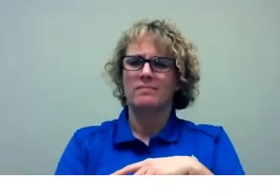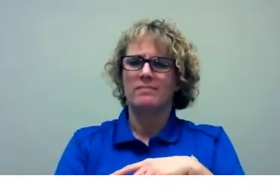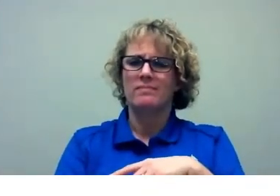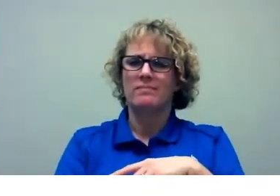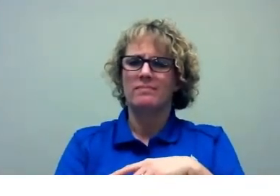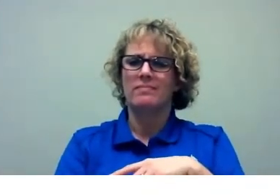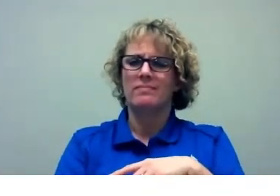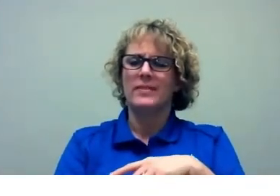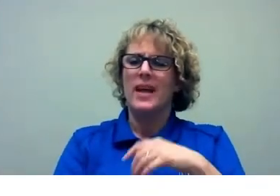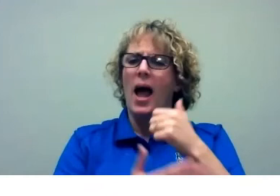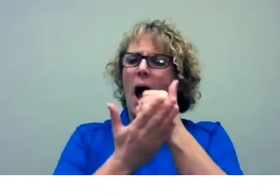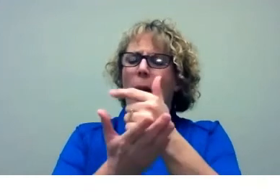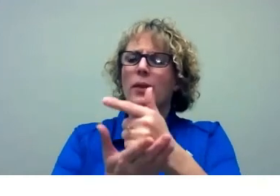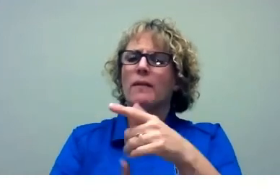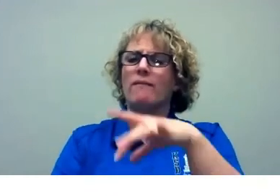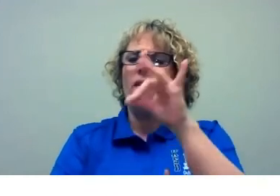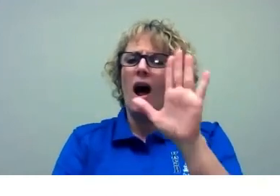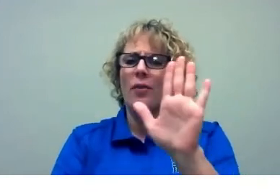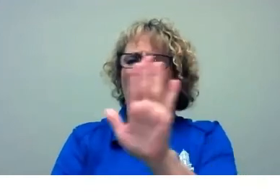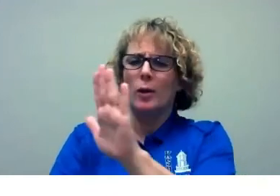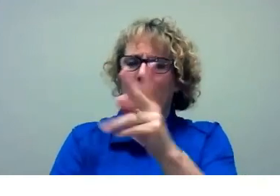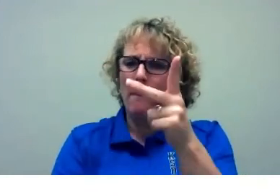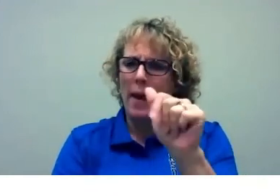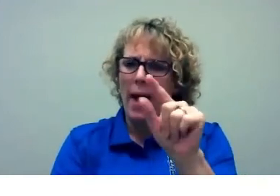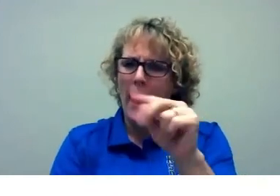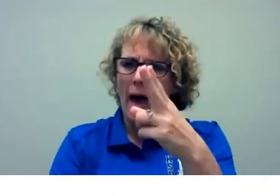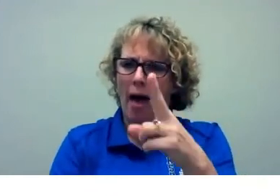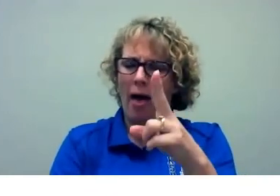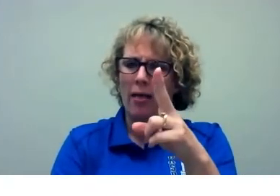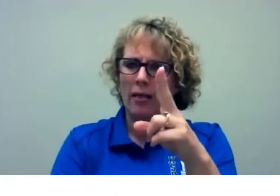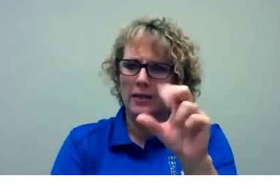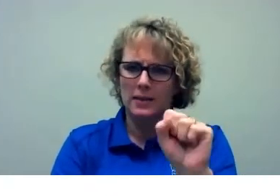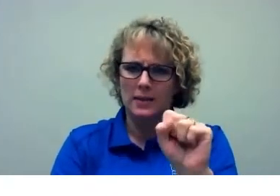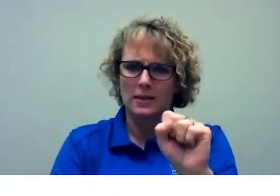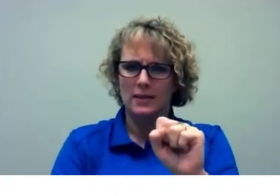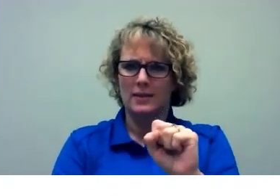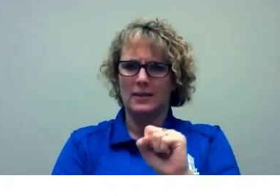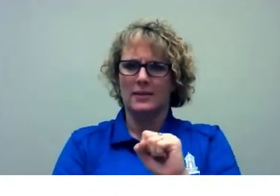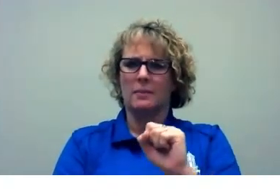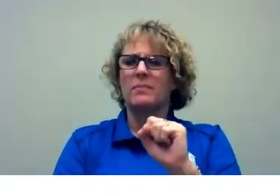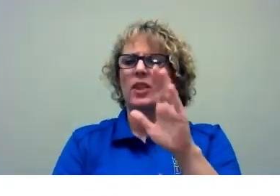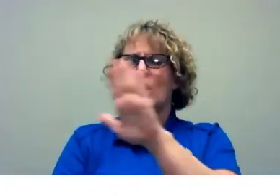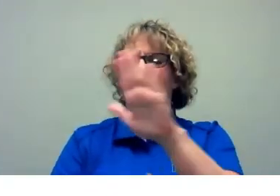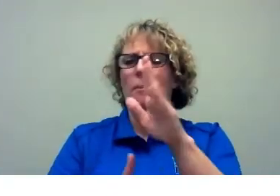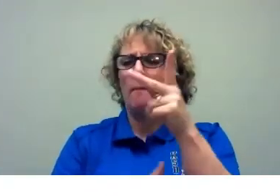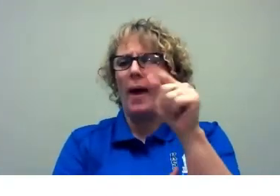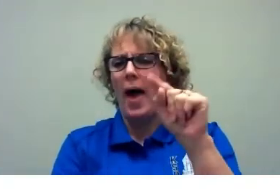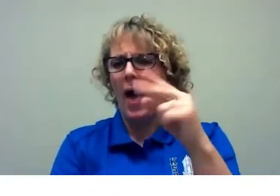it. And it's important that you listen to let them know that they're not alone,